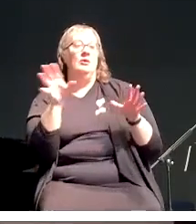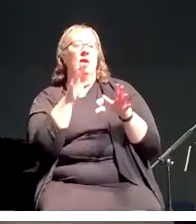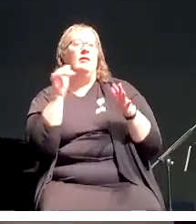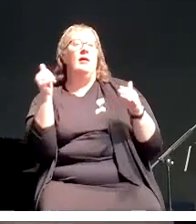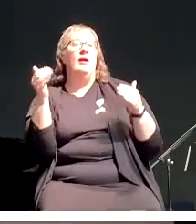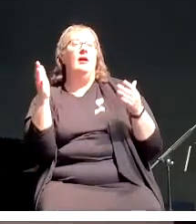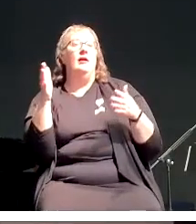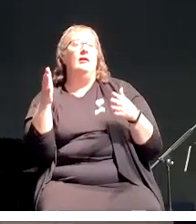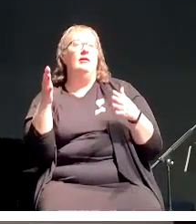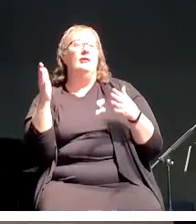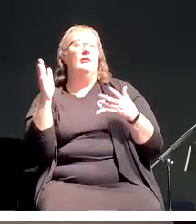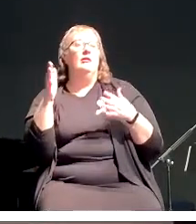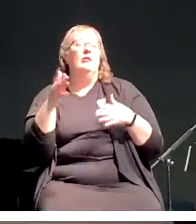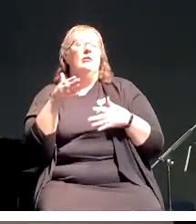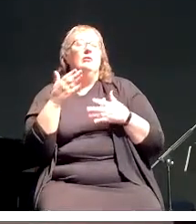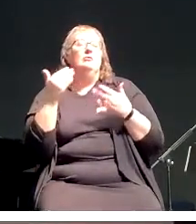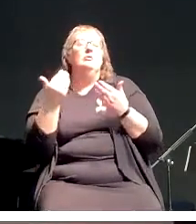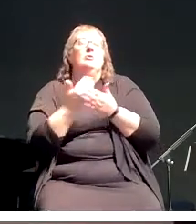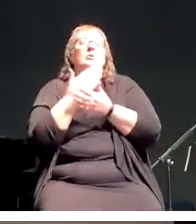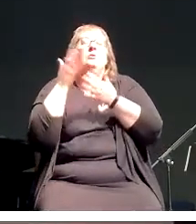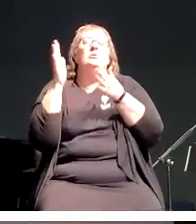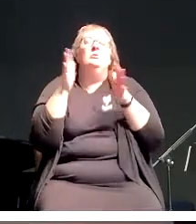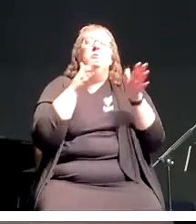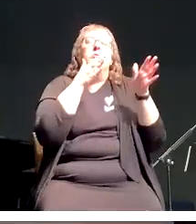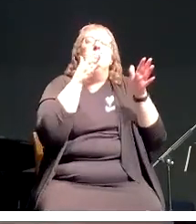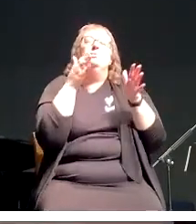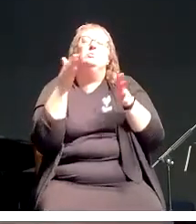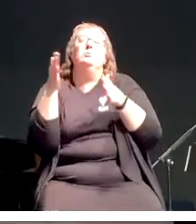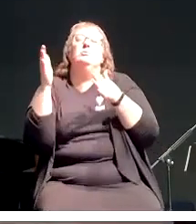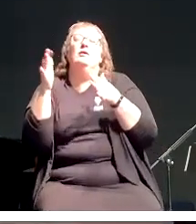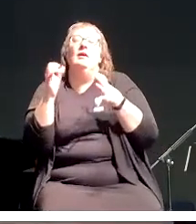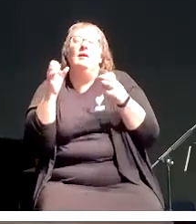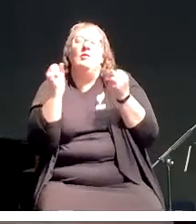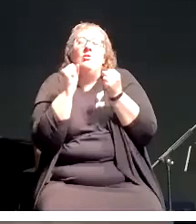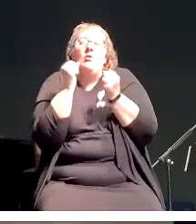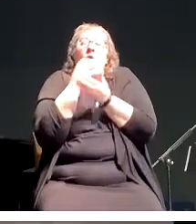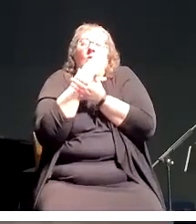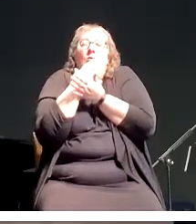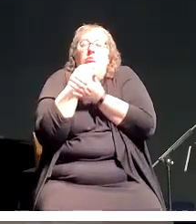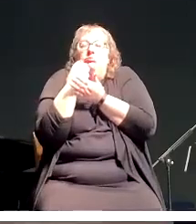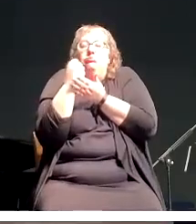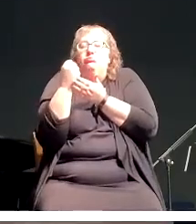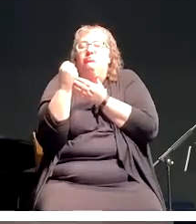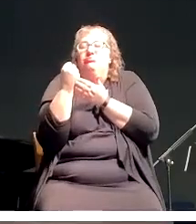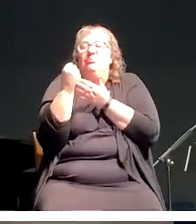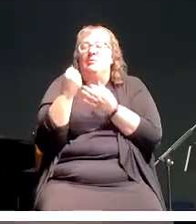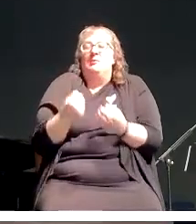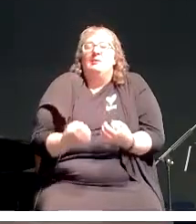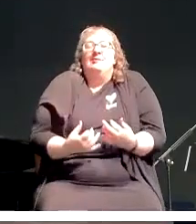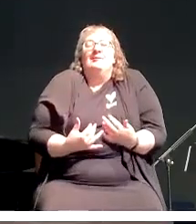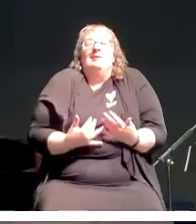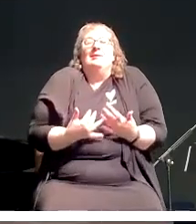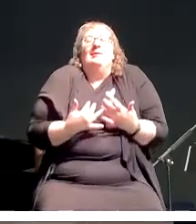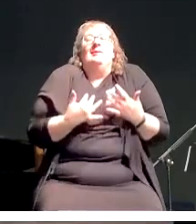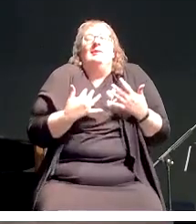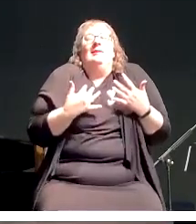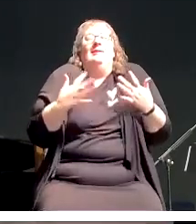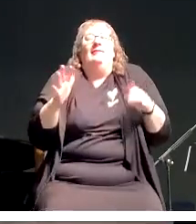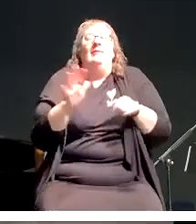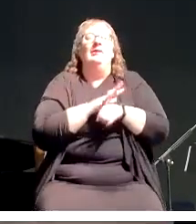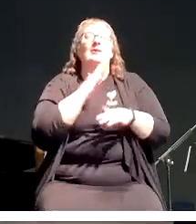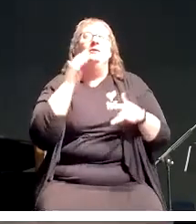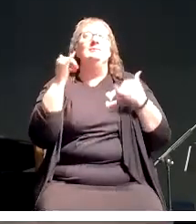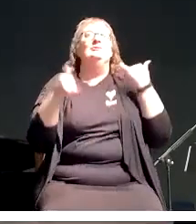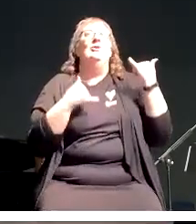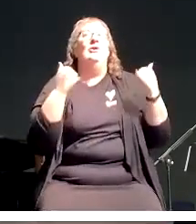fresh air and the cold is gone, it can be invigorating. It can even fill you with such